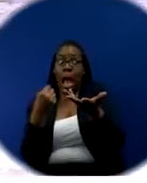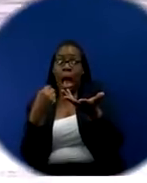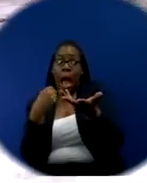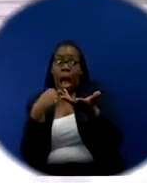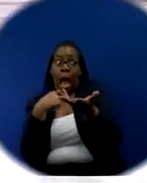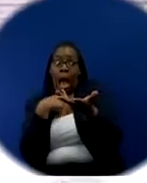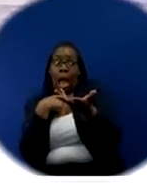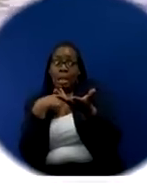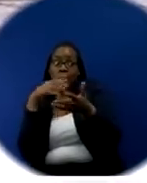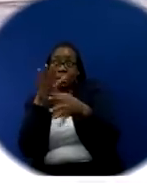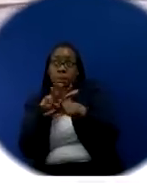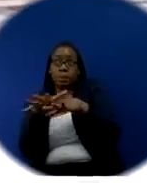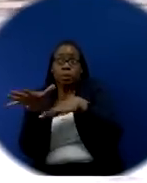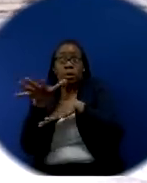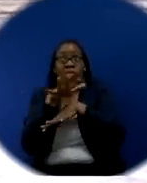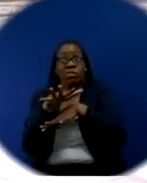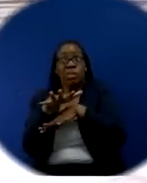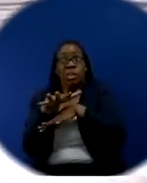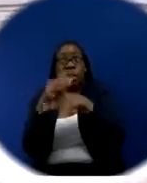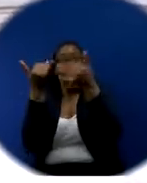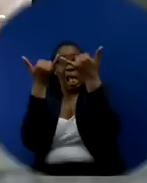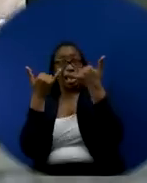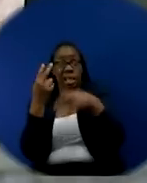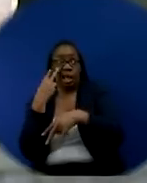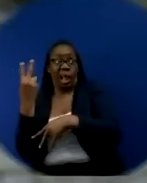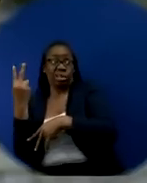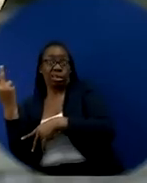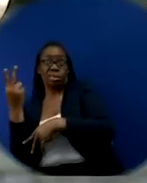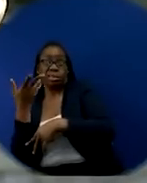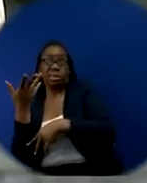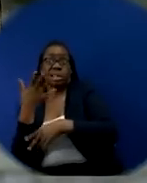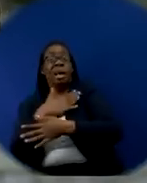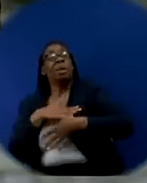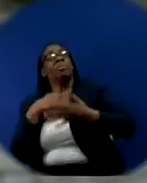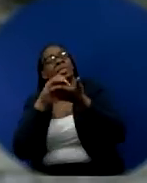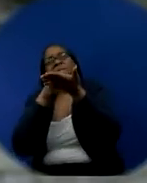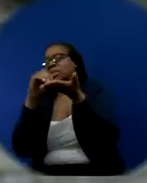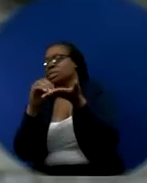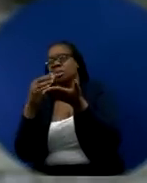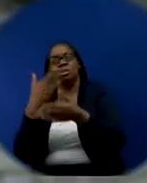bought a field, and I need to go look at it. Please excuse me.